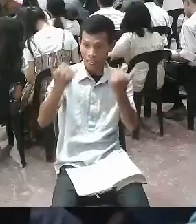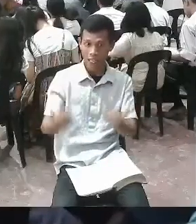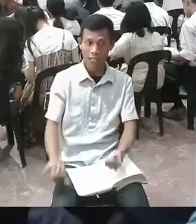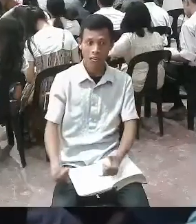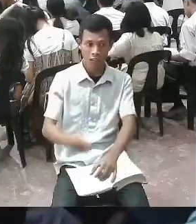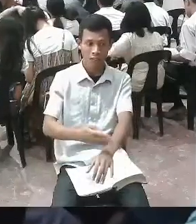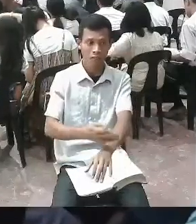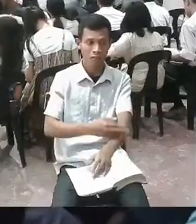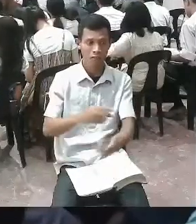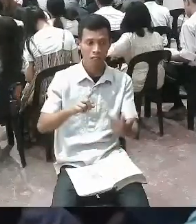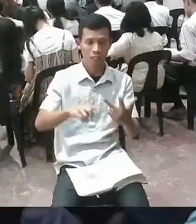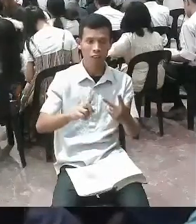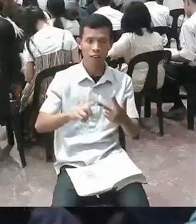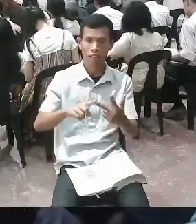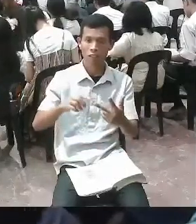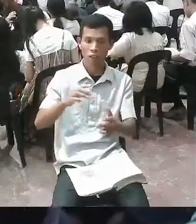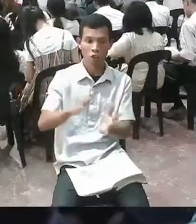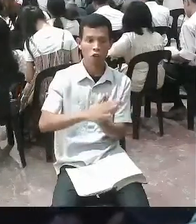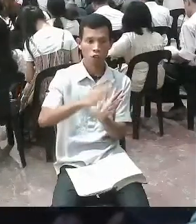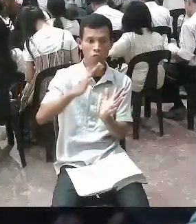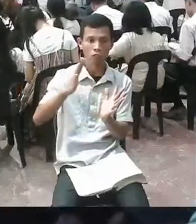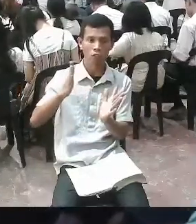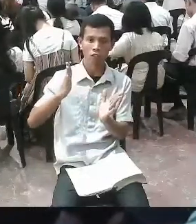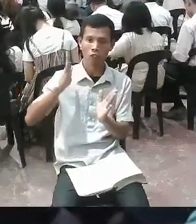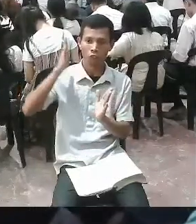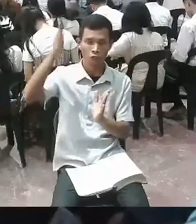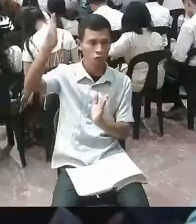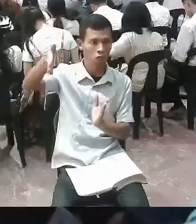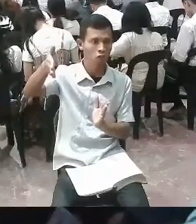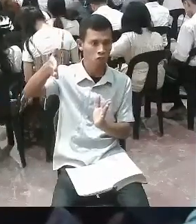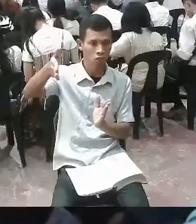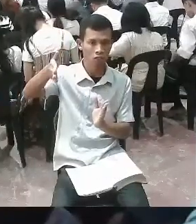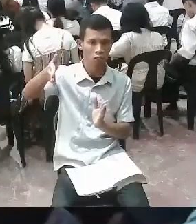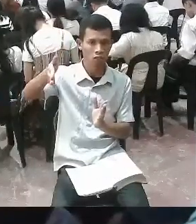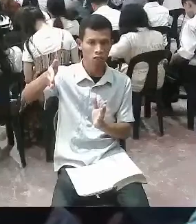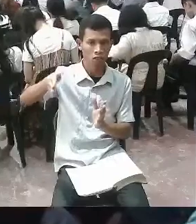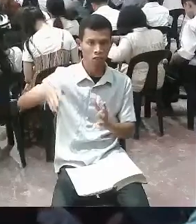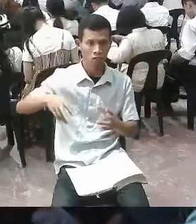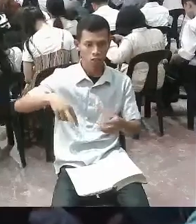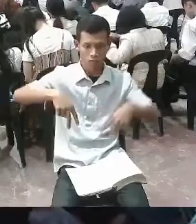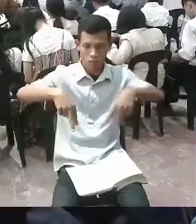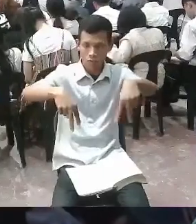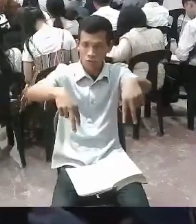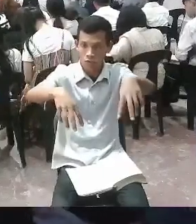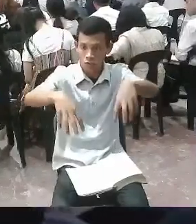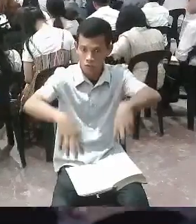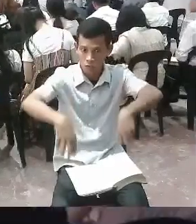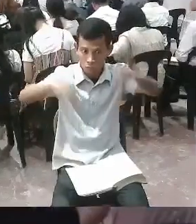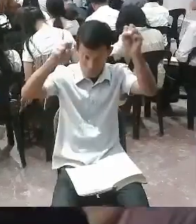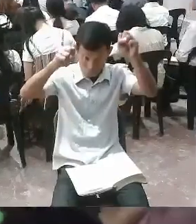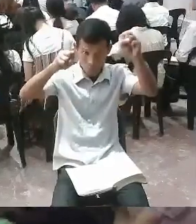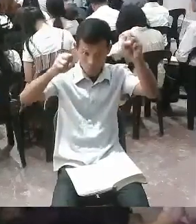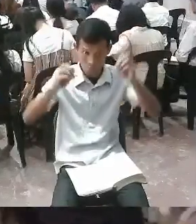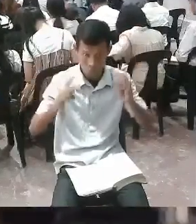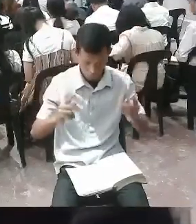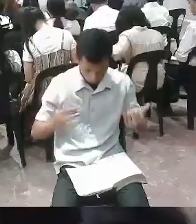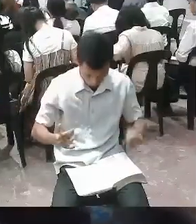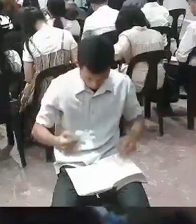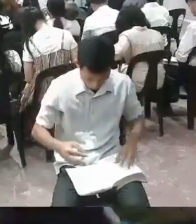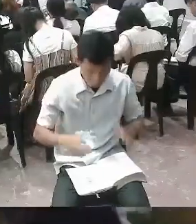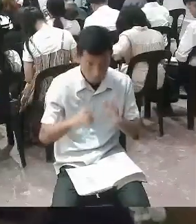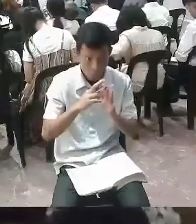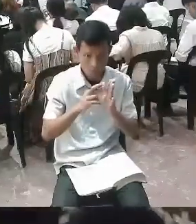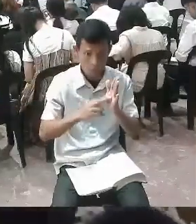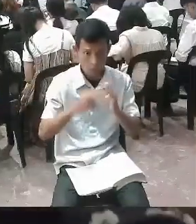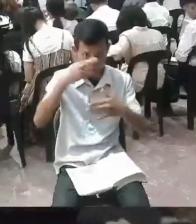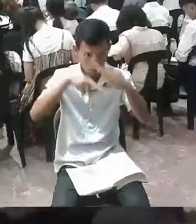And glorification is yet to come. And here in Revelation chapter